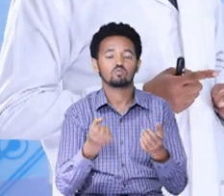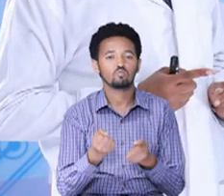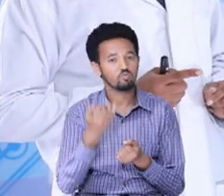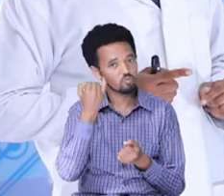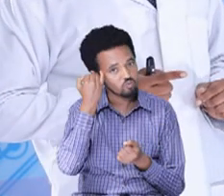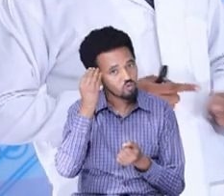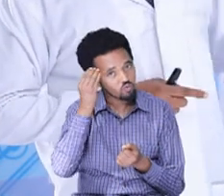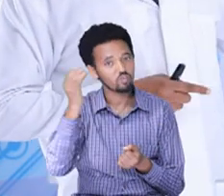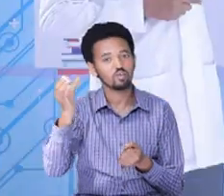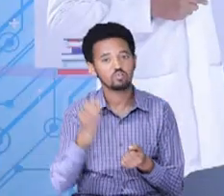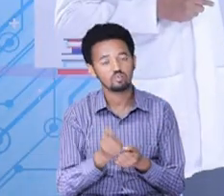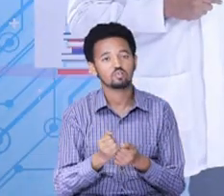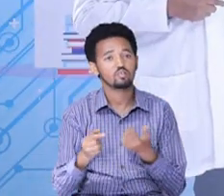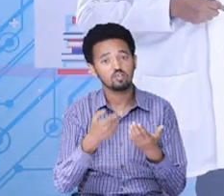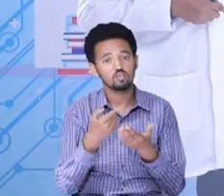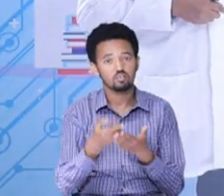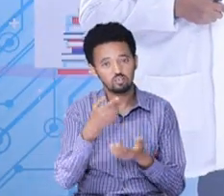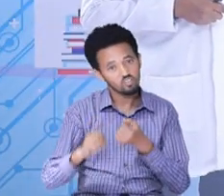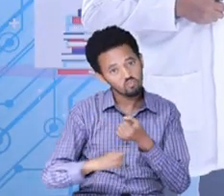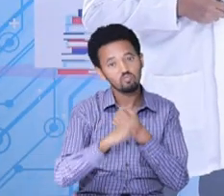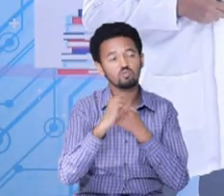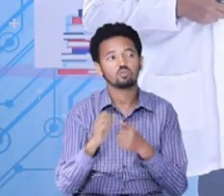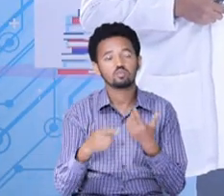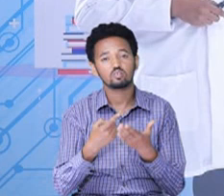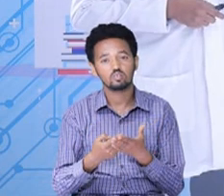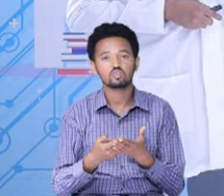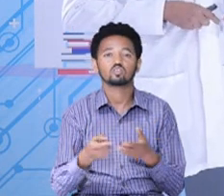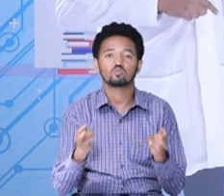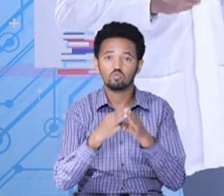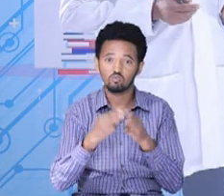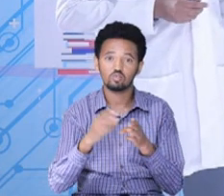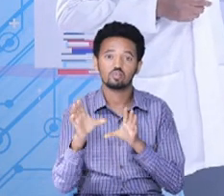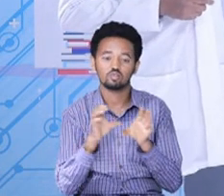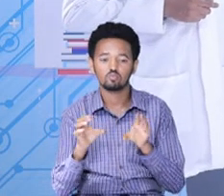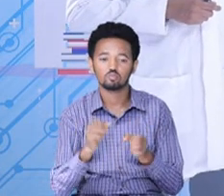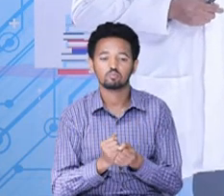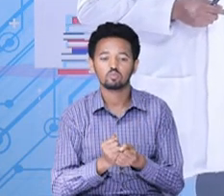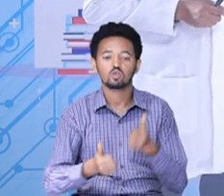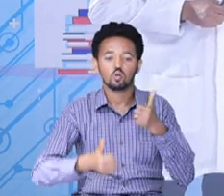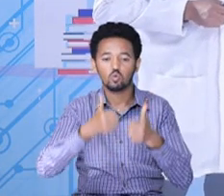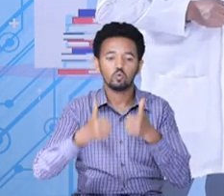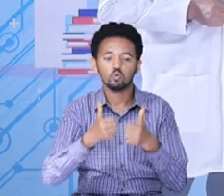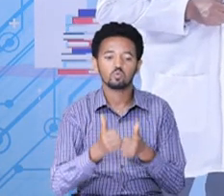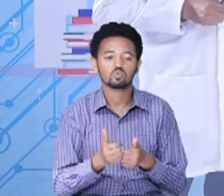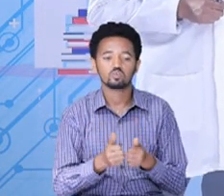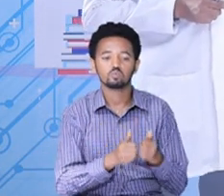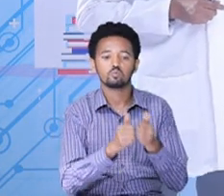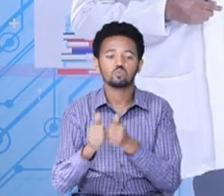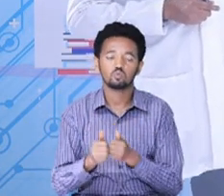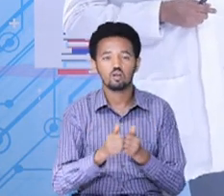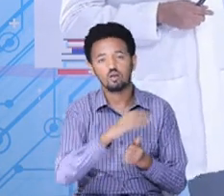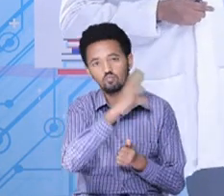continent from colonialism. In the effect, the decision of this conference provided a slogan which brought